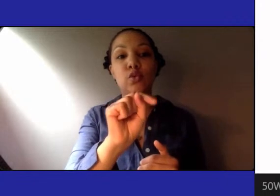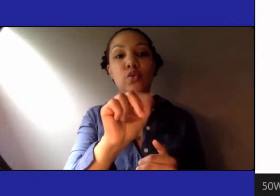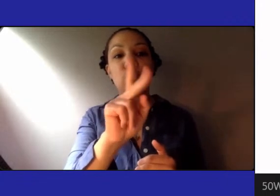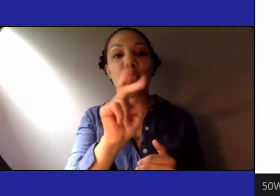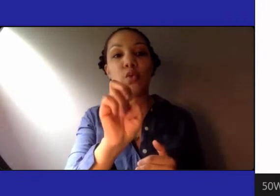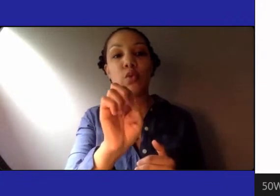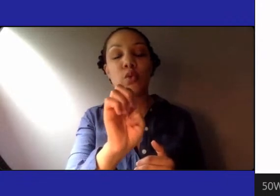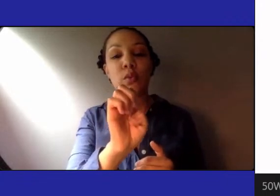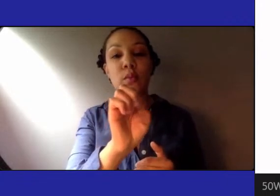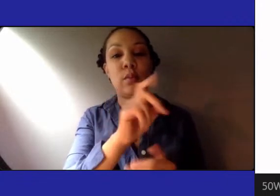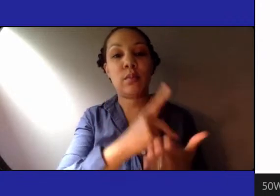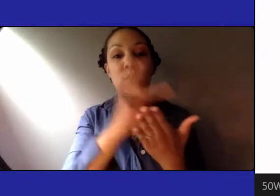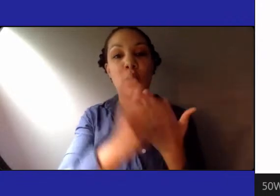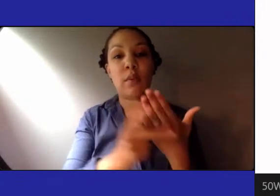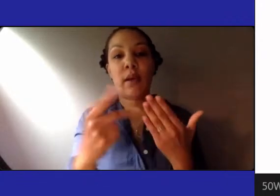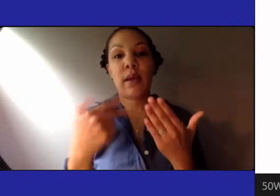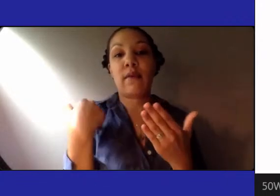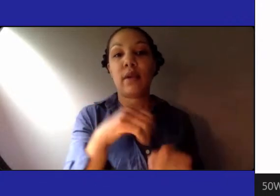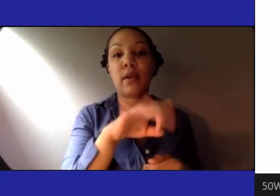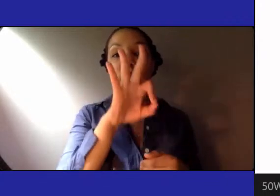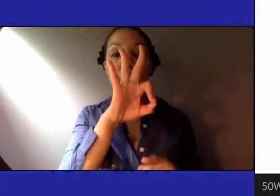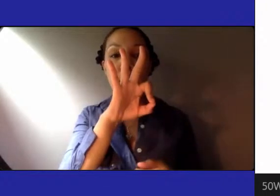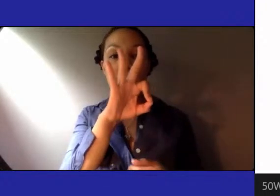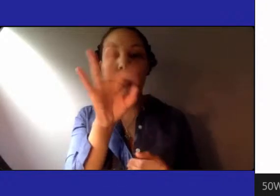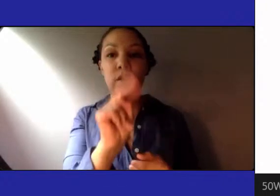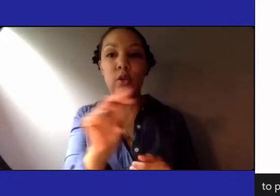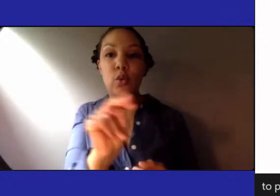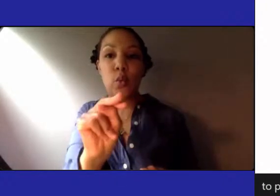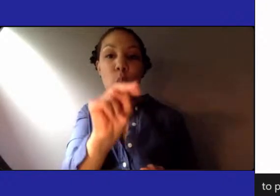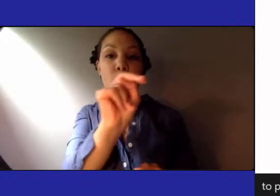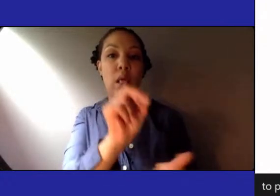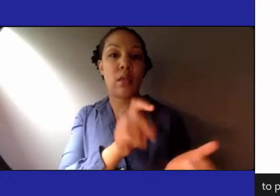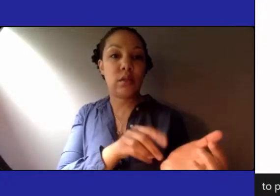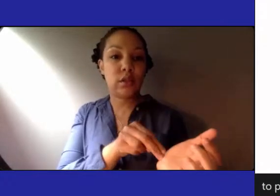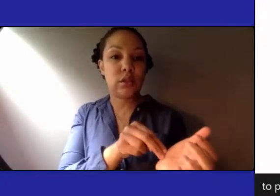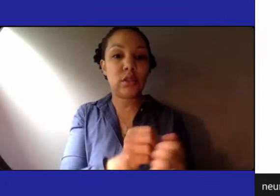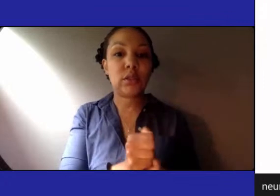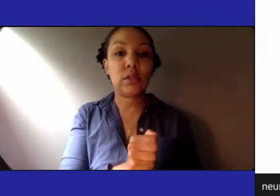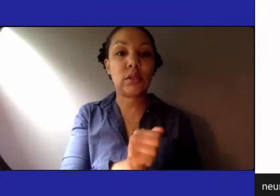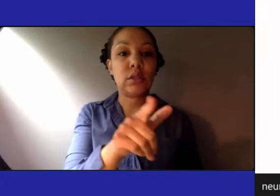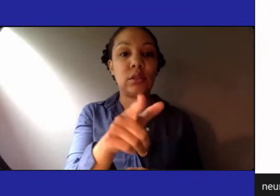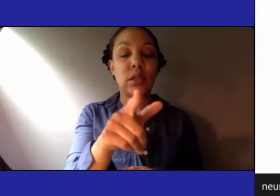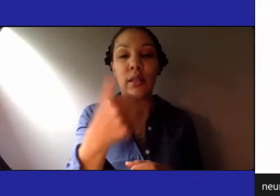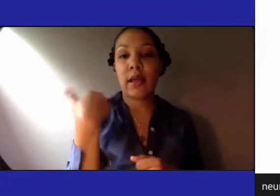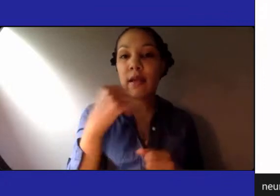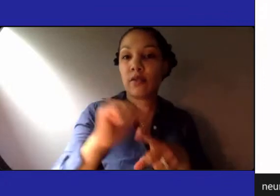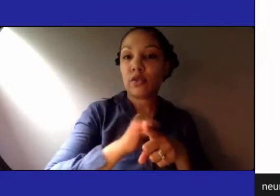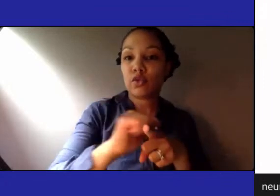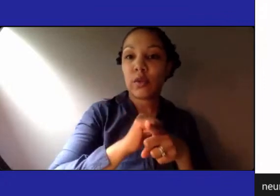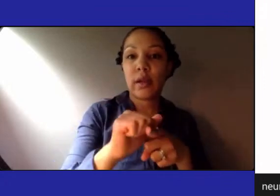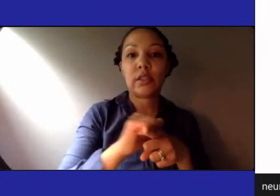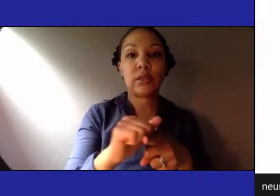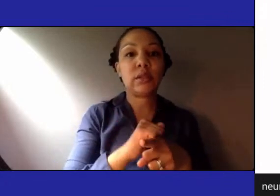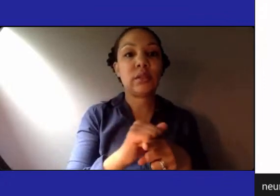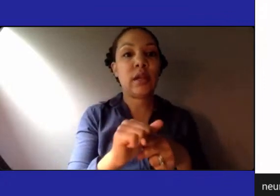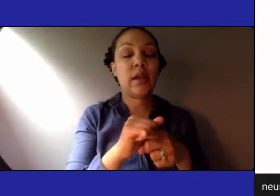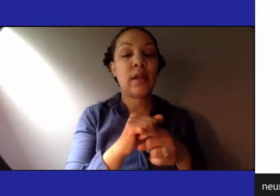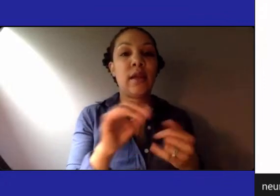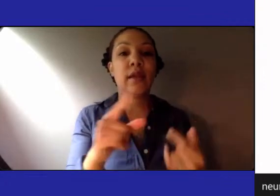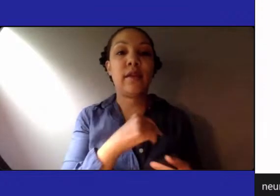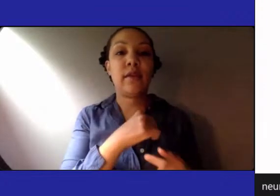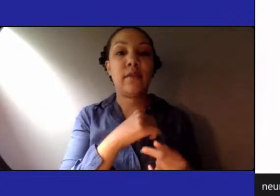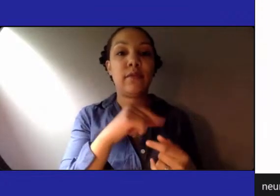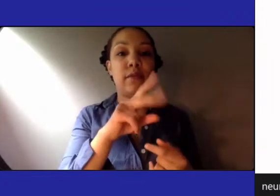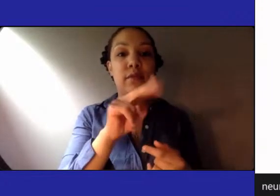9 credentialed neurologists who have subspecialty training in vascular and stroke neurology, and they represent all of our